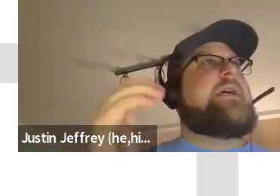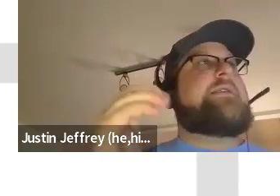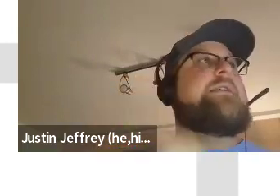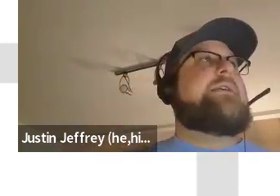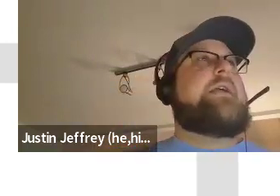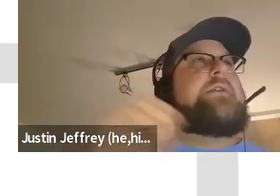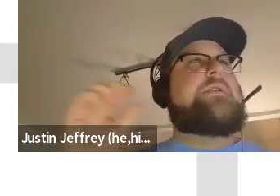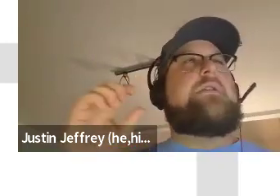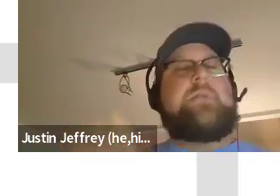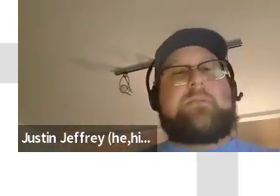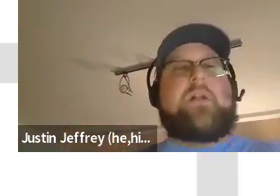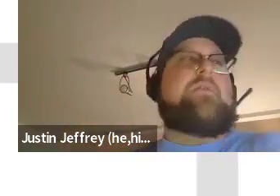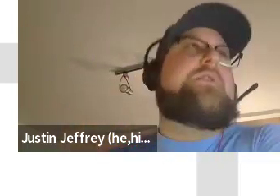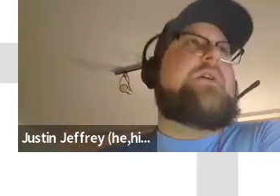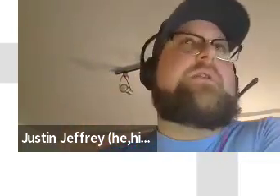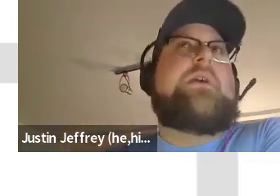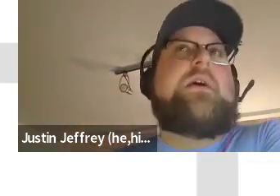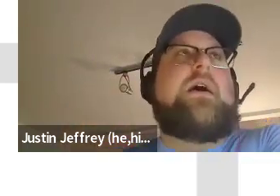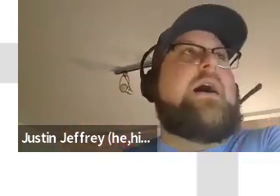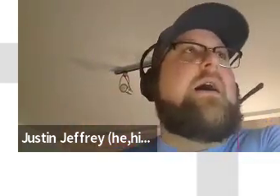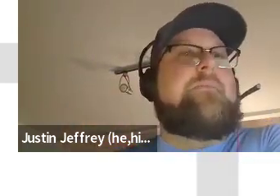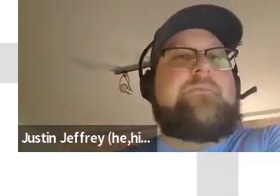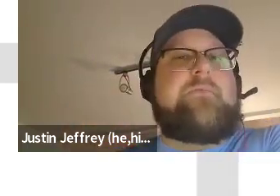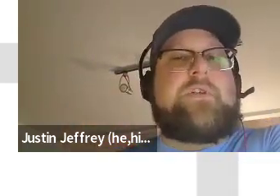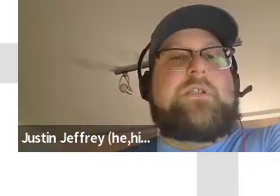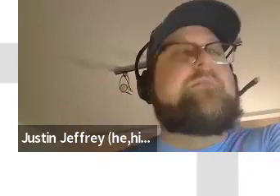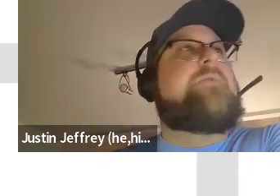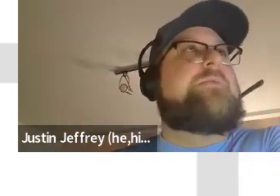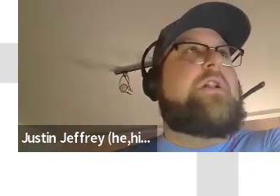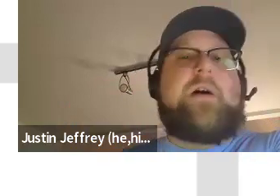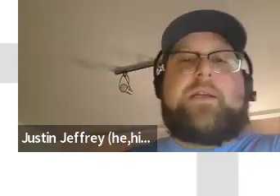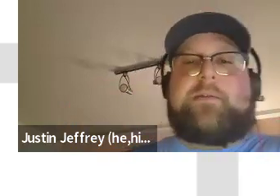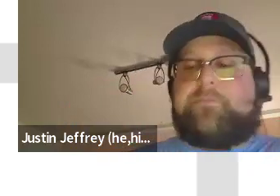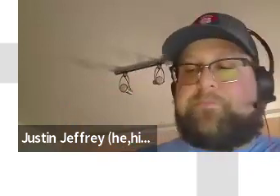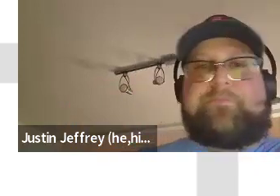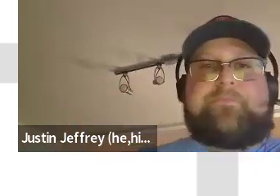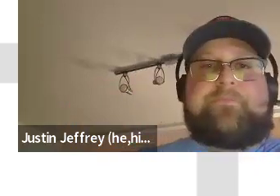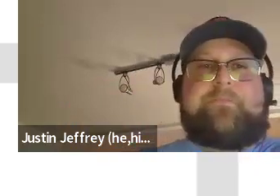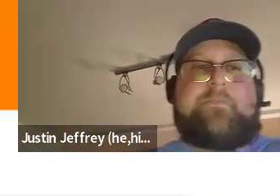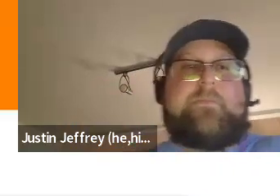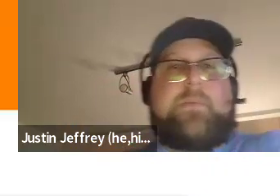under 6 is going to get just a little bit smaller of a dose for just their smaller bodies.